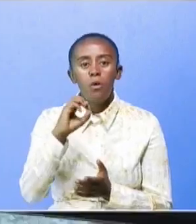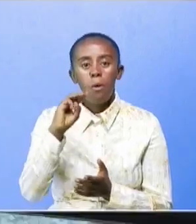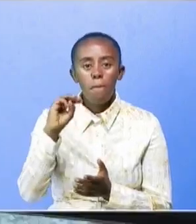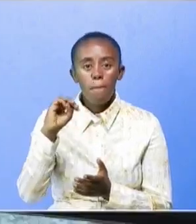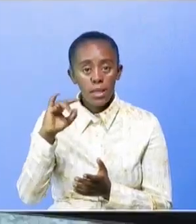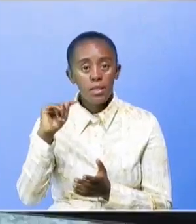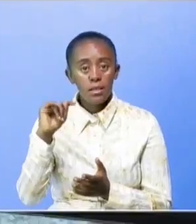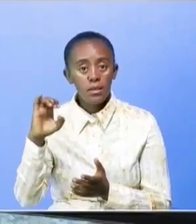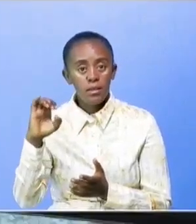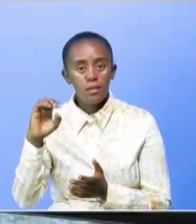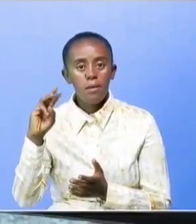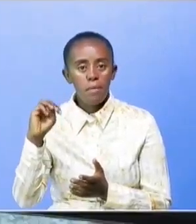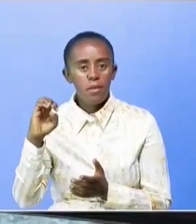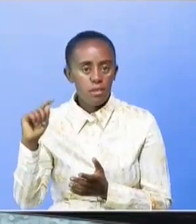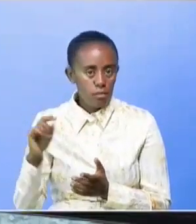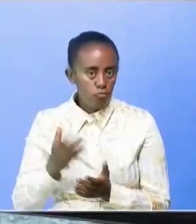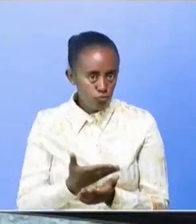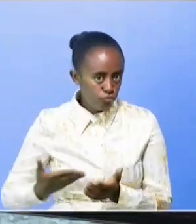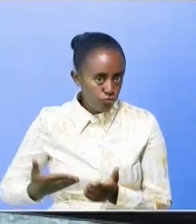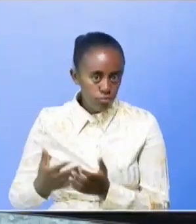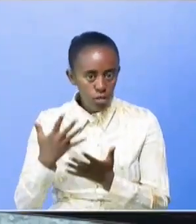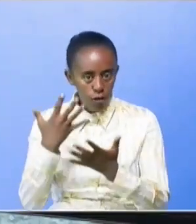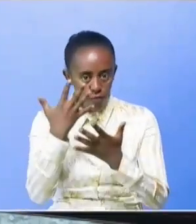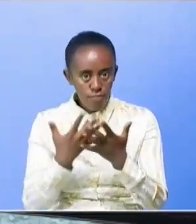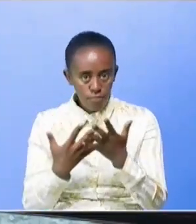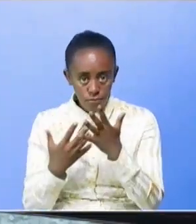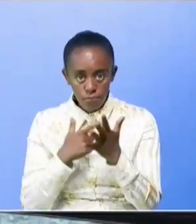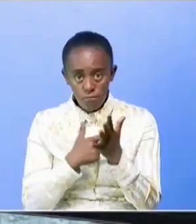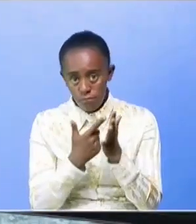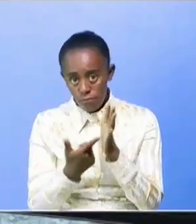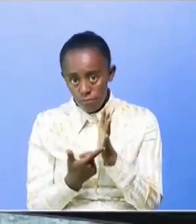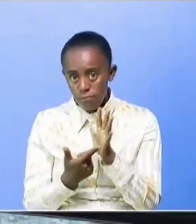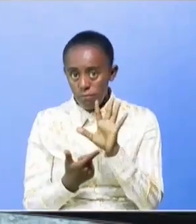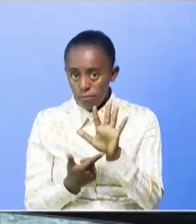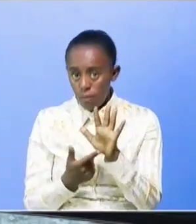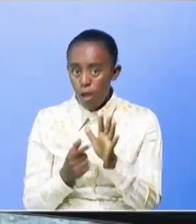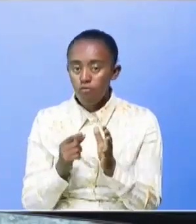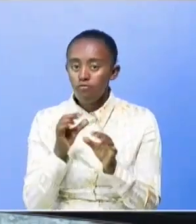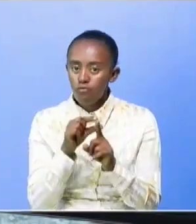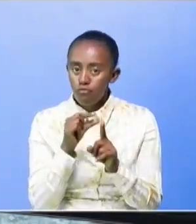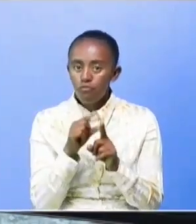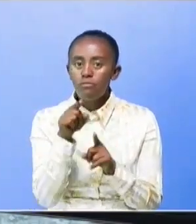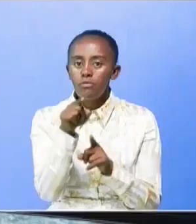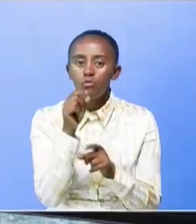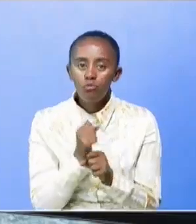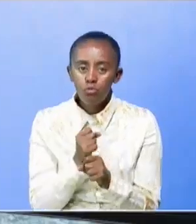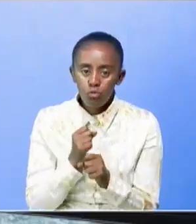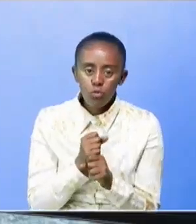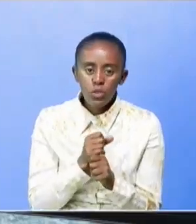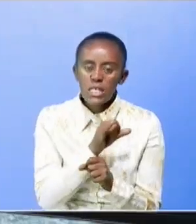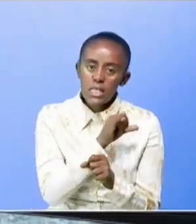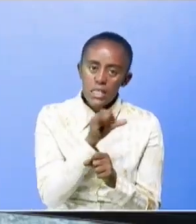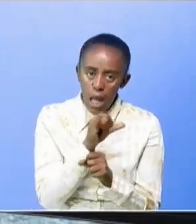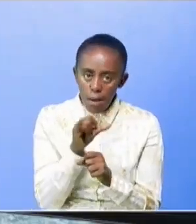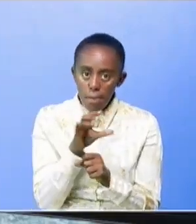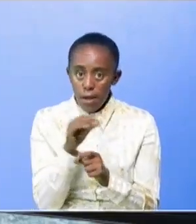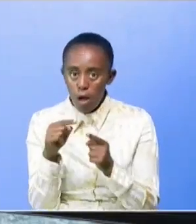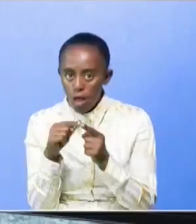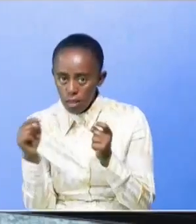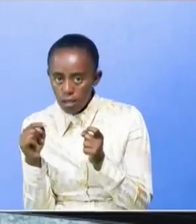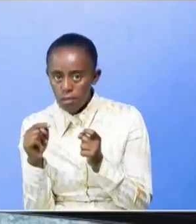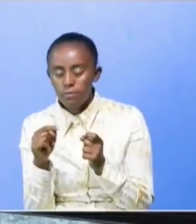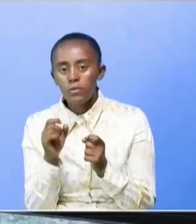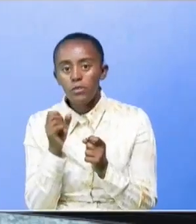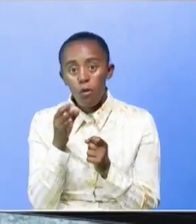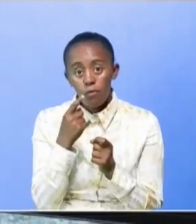commitment. These are the 5 words I want you to write their synonyms and